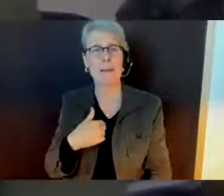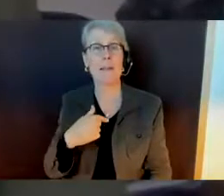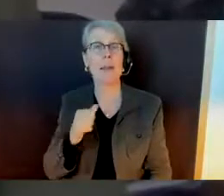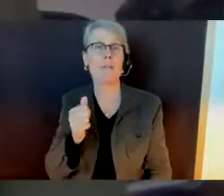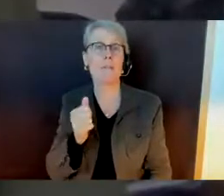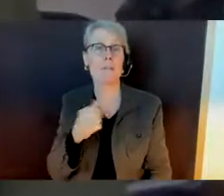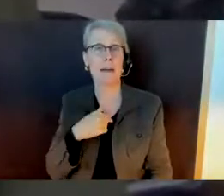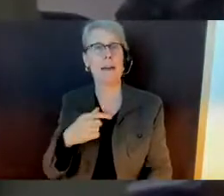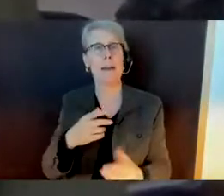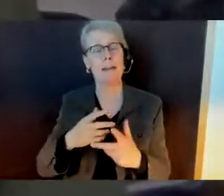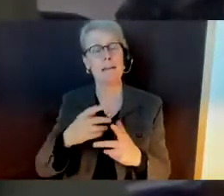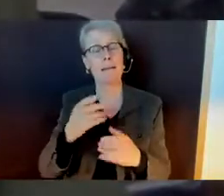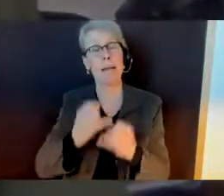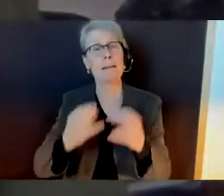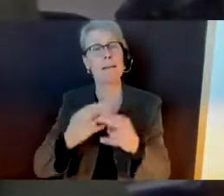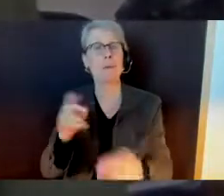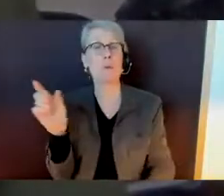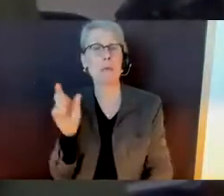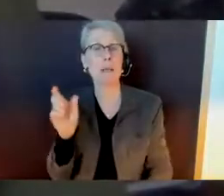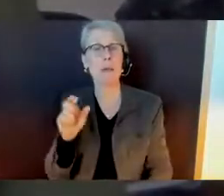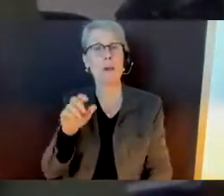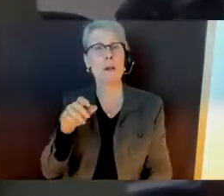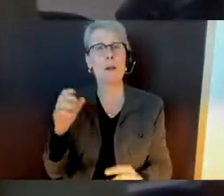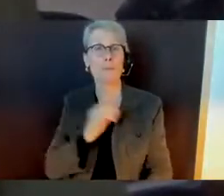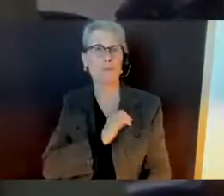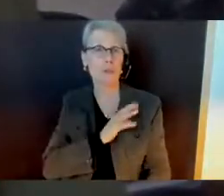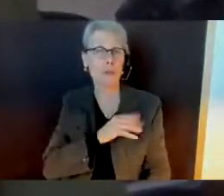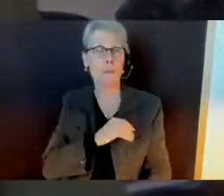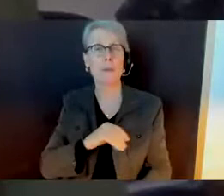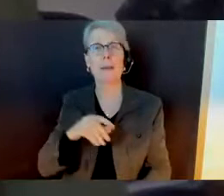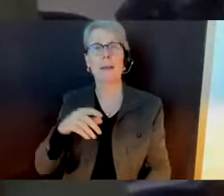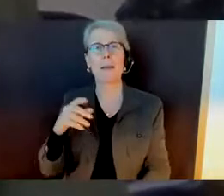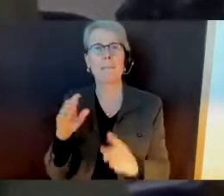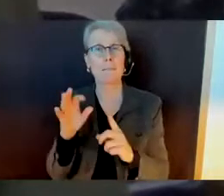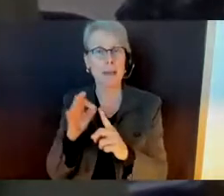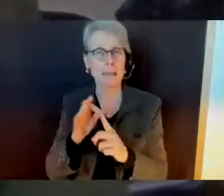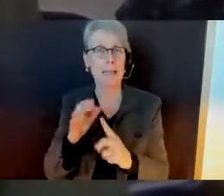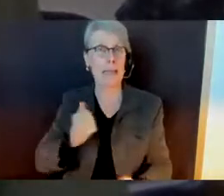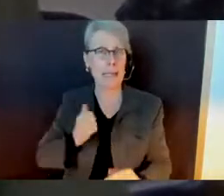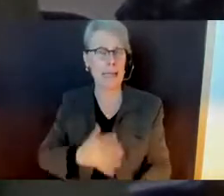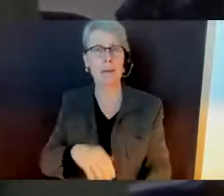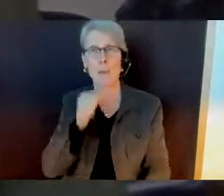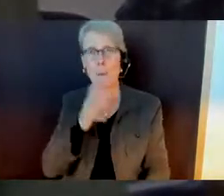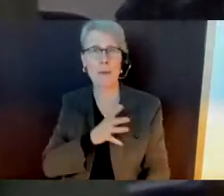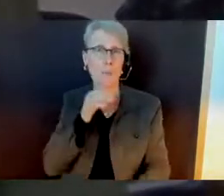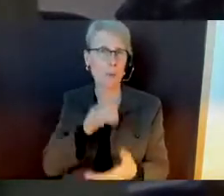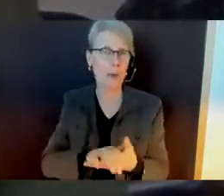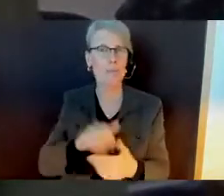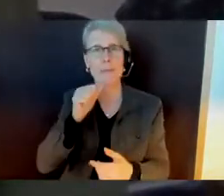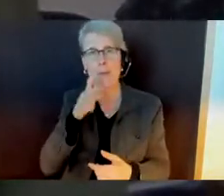myself as a hyphen with many hijabs. I'm a Muslim, Punjabi, Pakistani, Canadian, woman, wife,